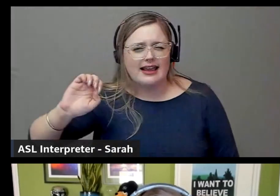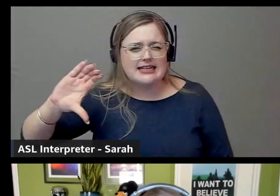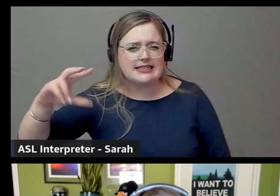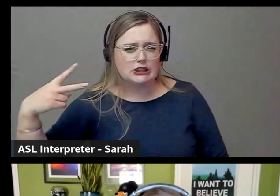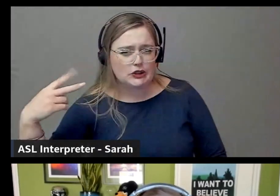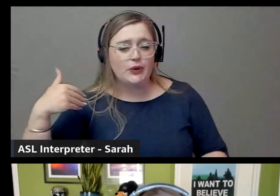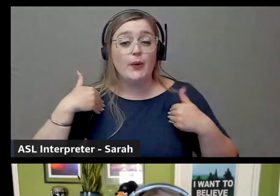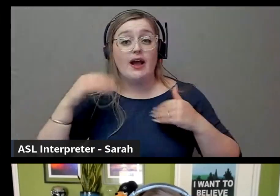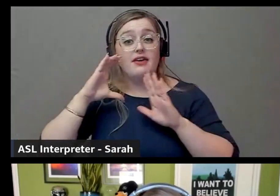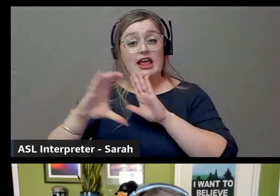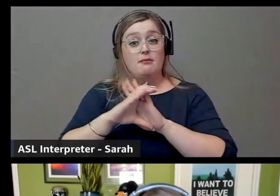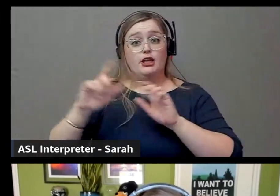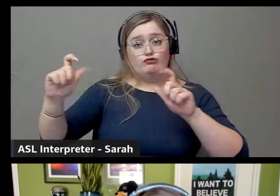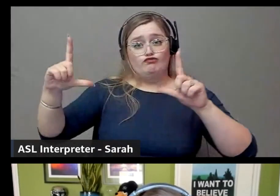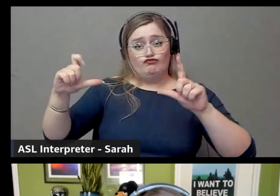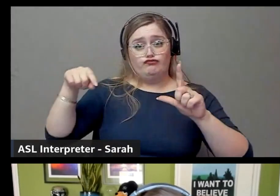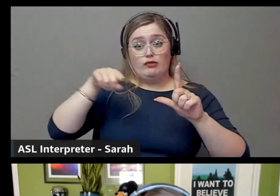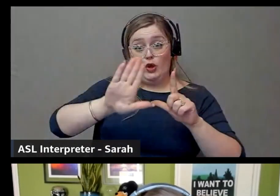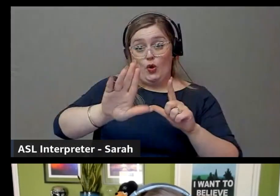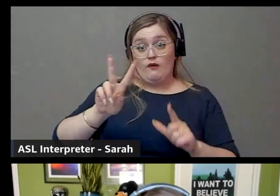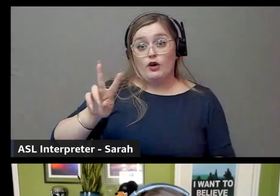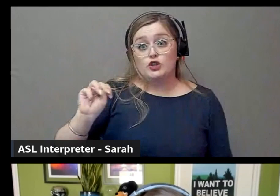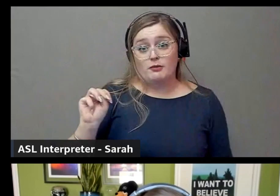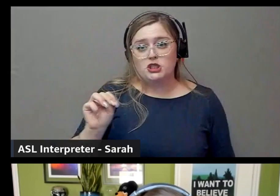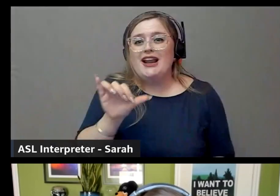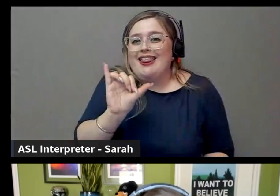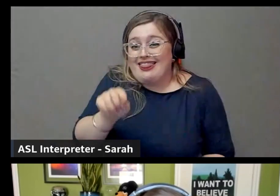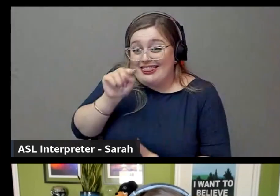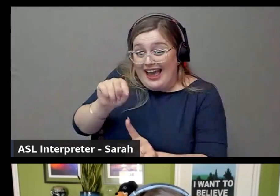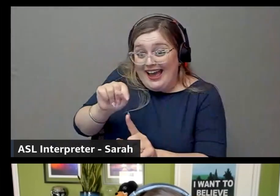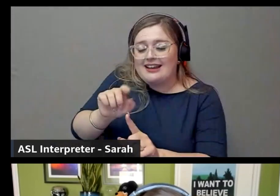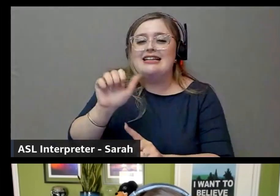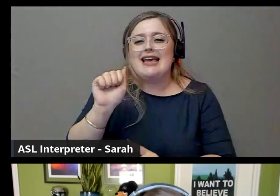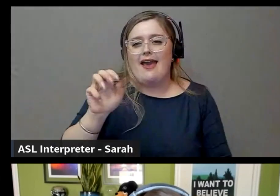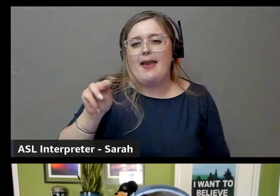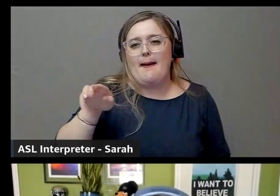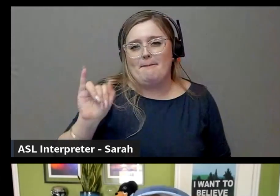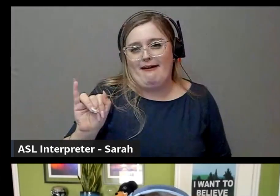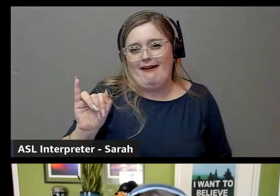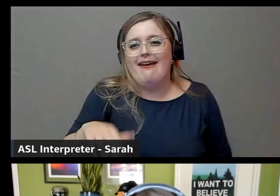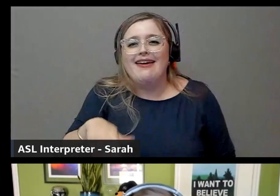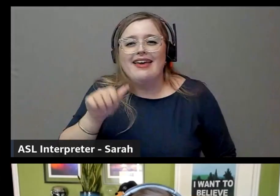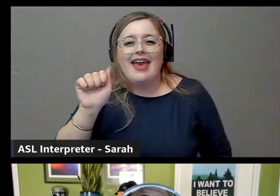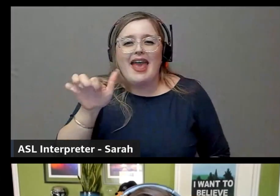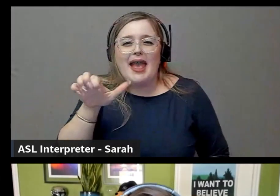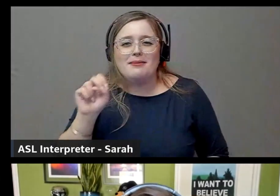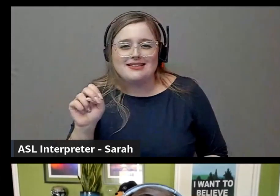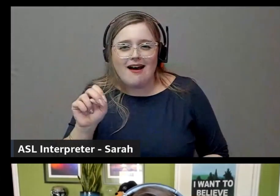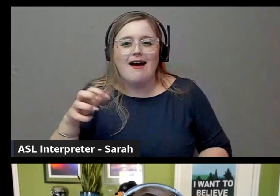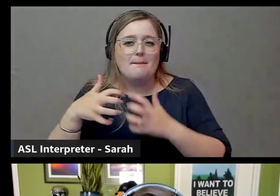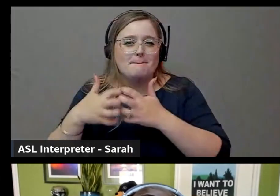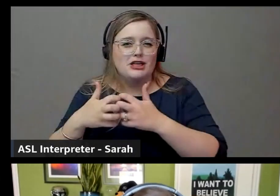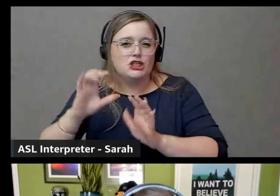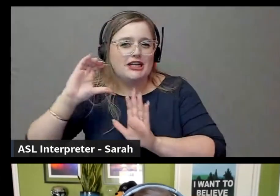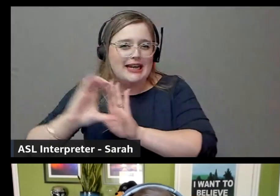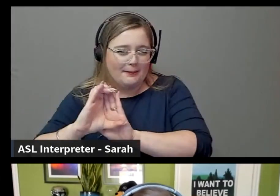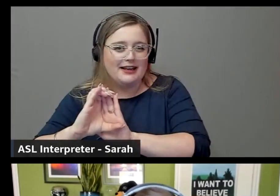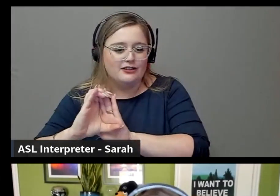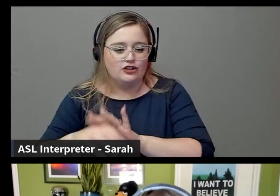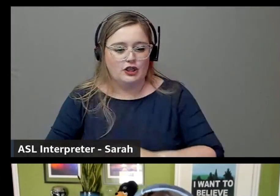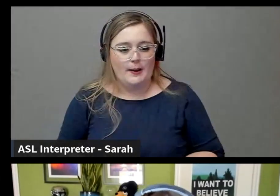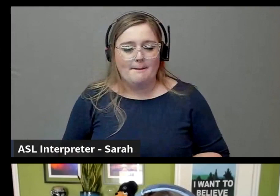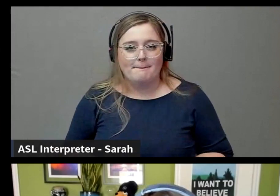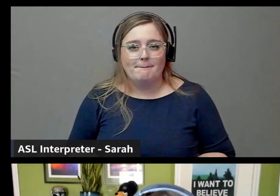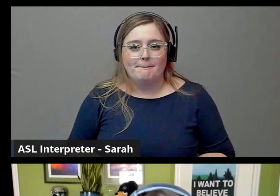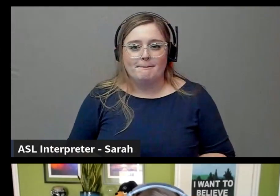snapshot of your virtual machine, that is called an AMI, Amazon Machine Image. Yeah. All right. And just to or